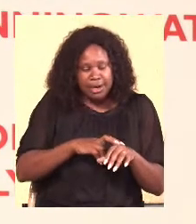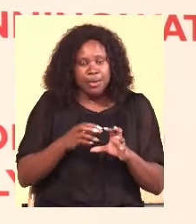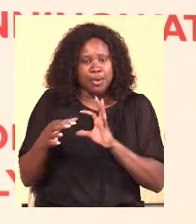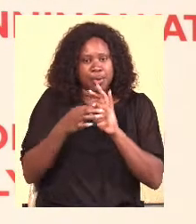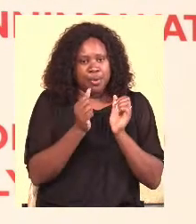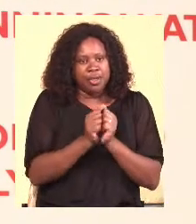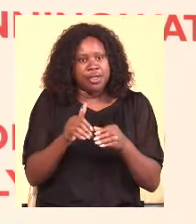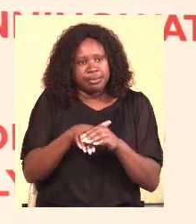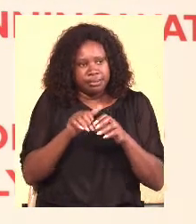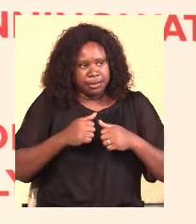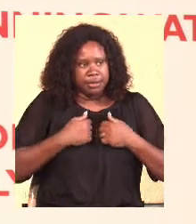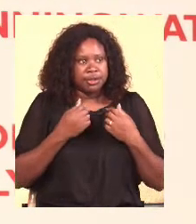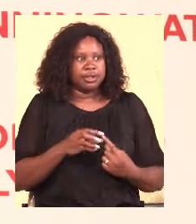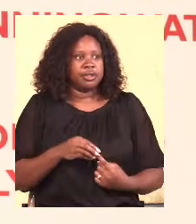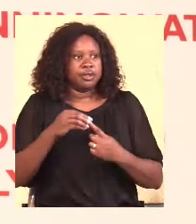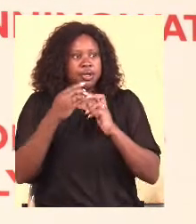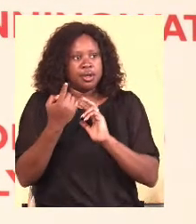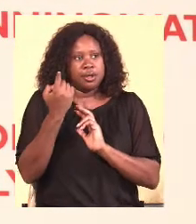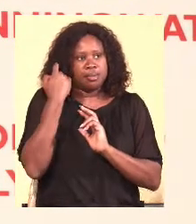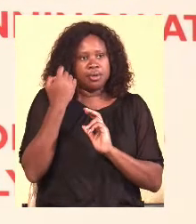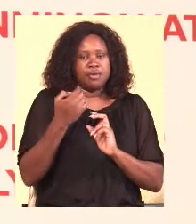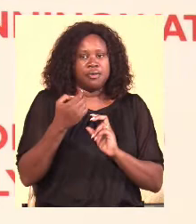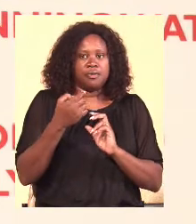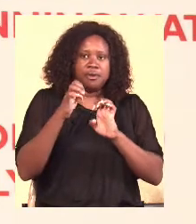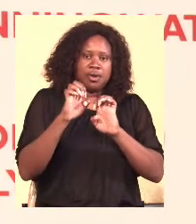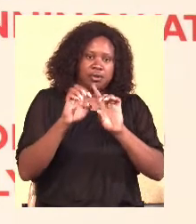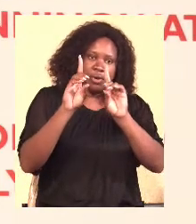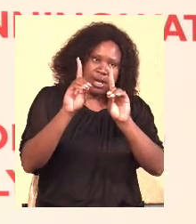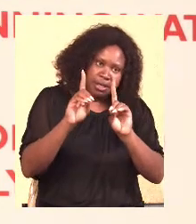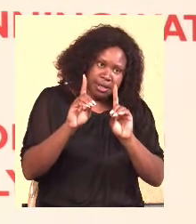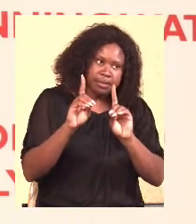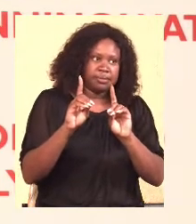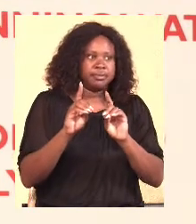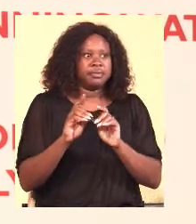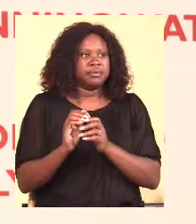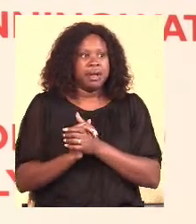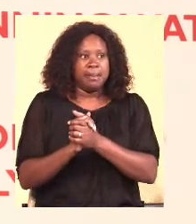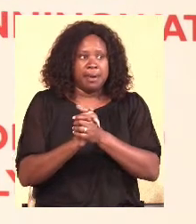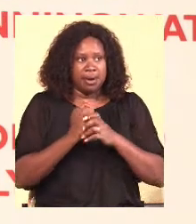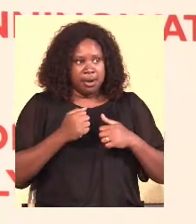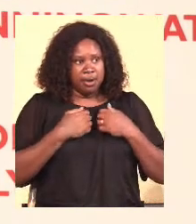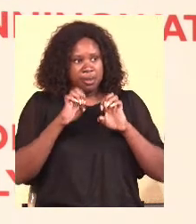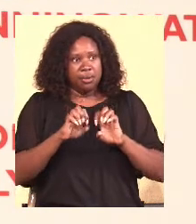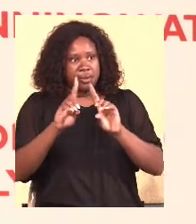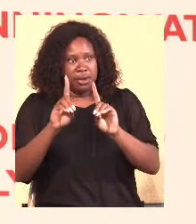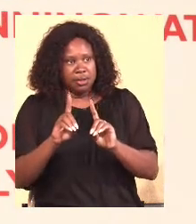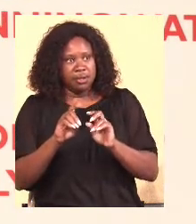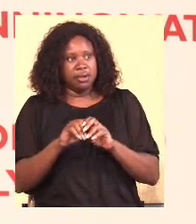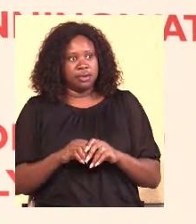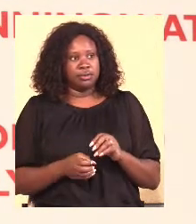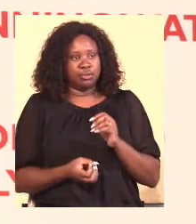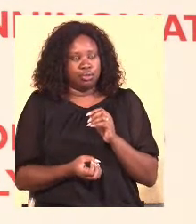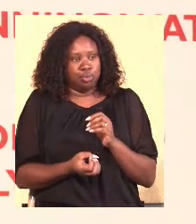stakeholders, especially the Ministry of Education, our partners in education, to